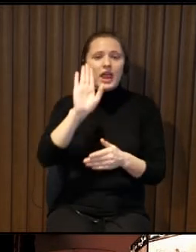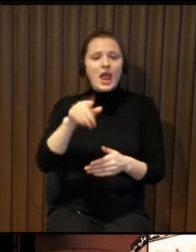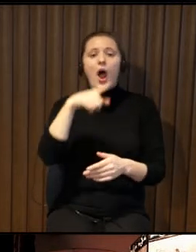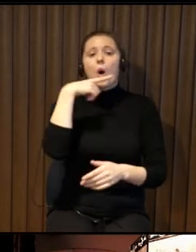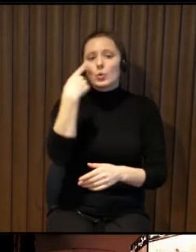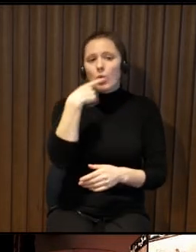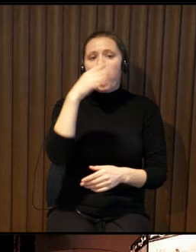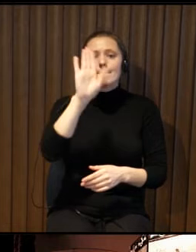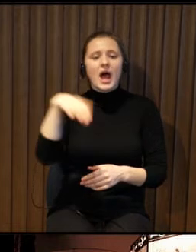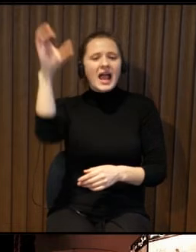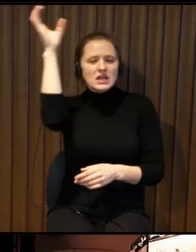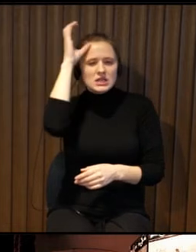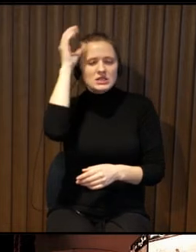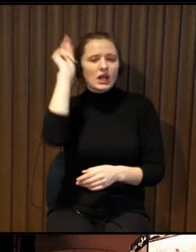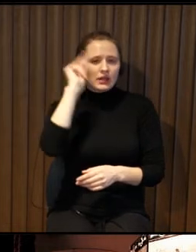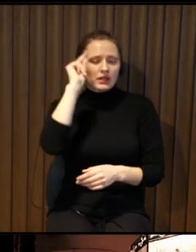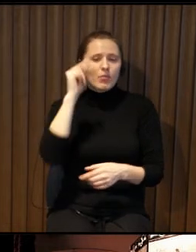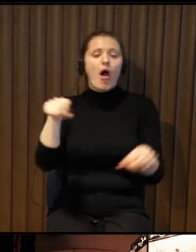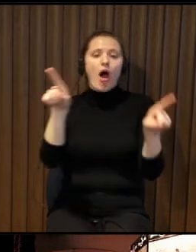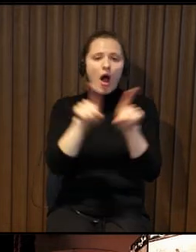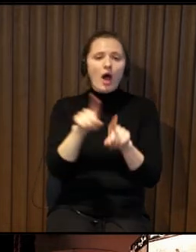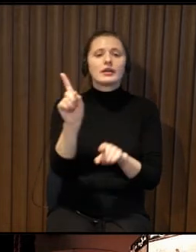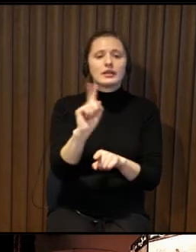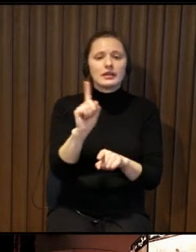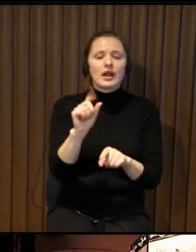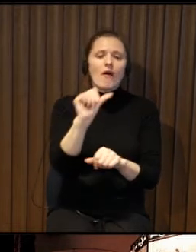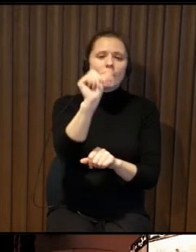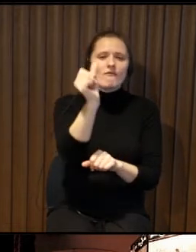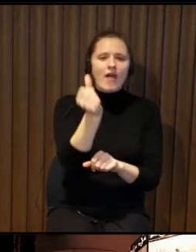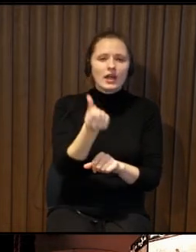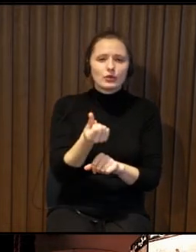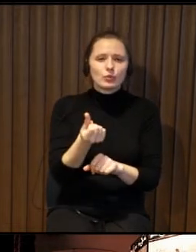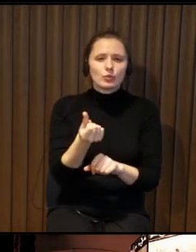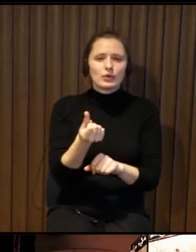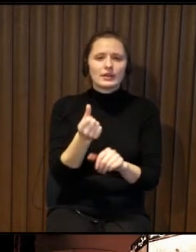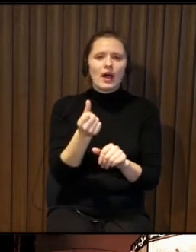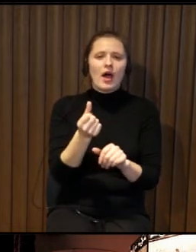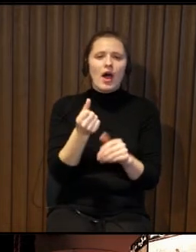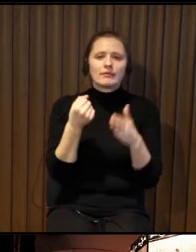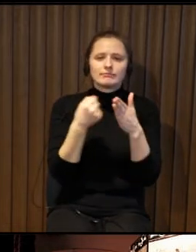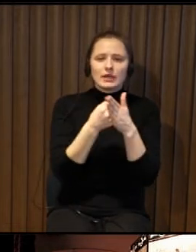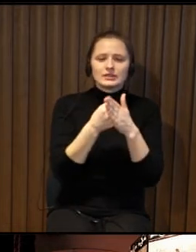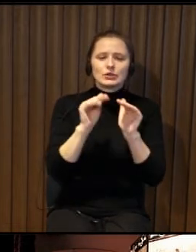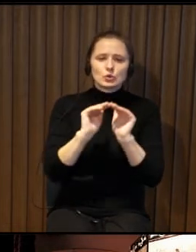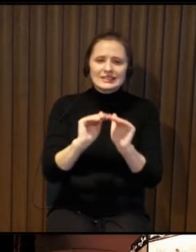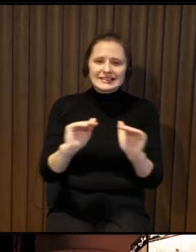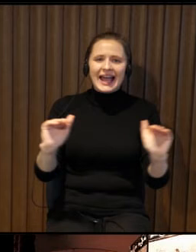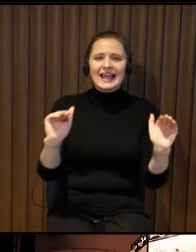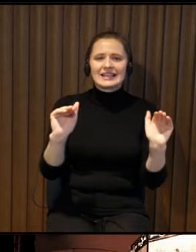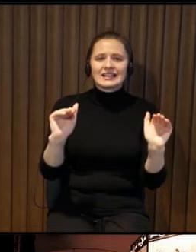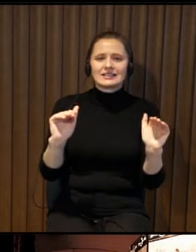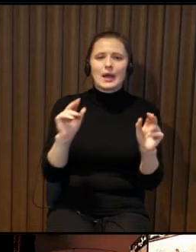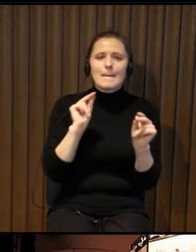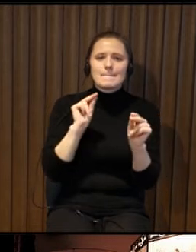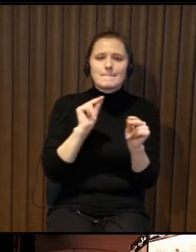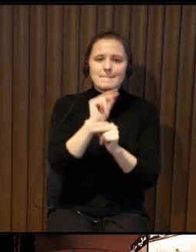is built upon ranking and conformance and standardization of learners, which makes it hard for somebody who's out at